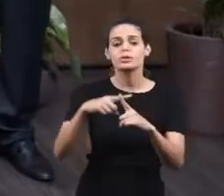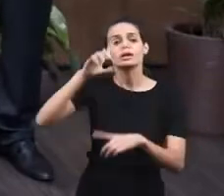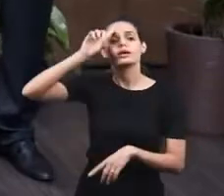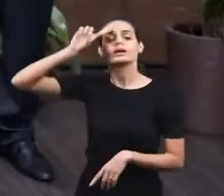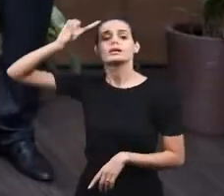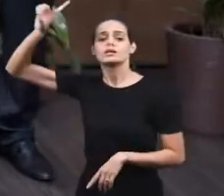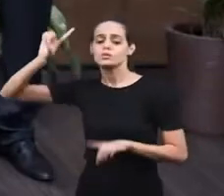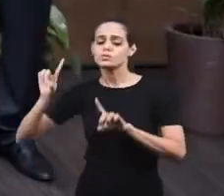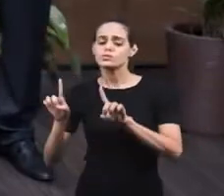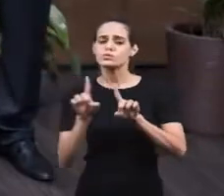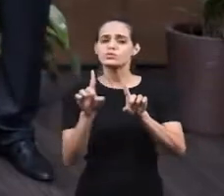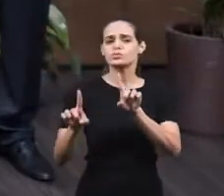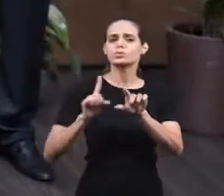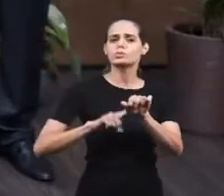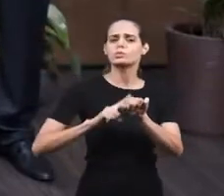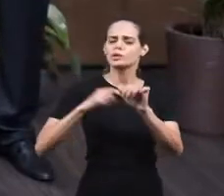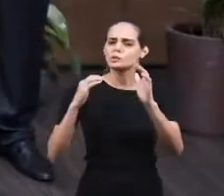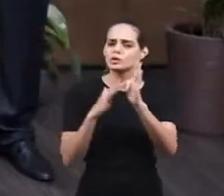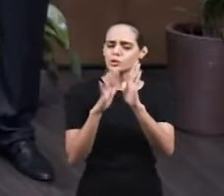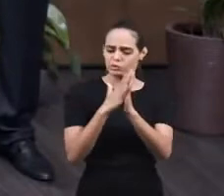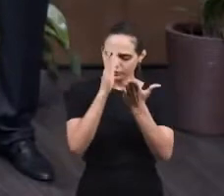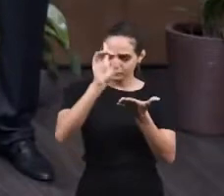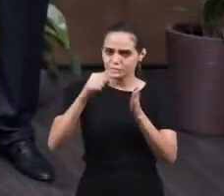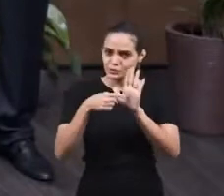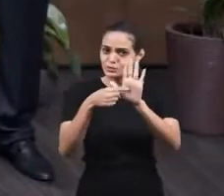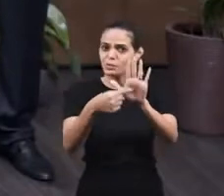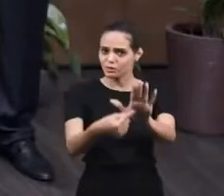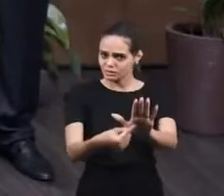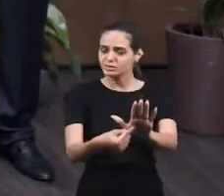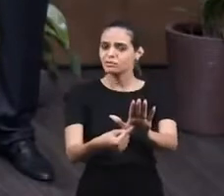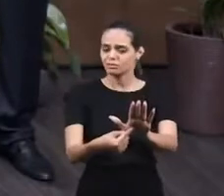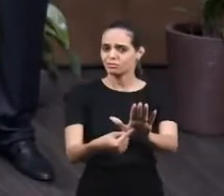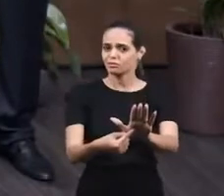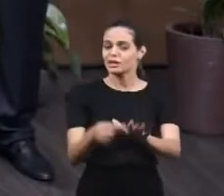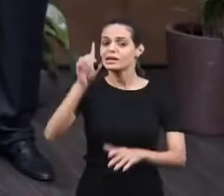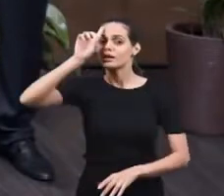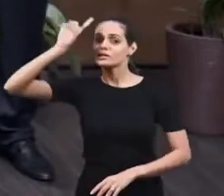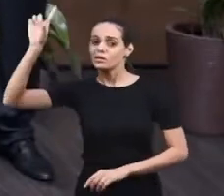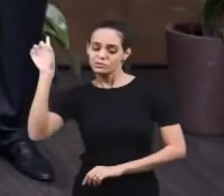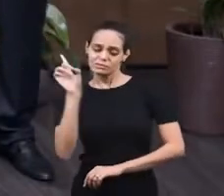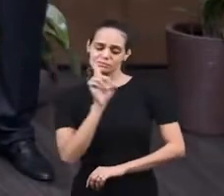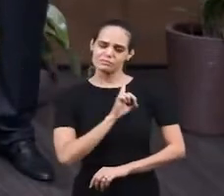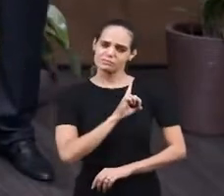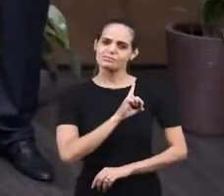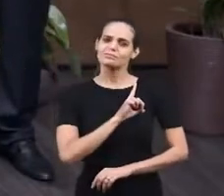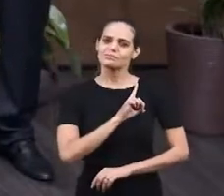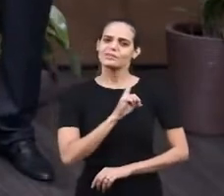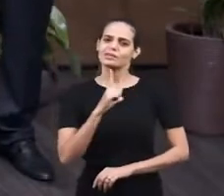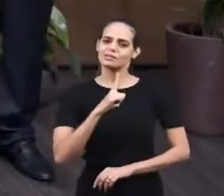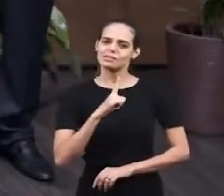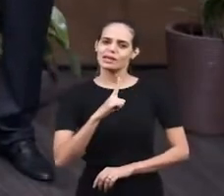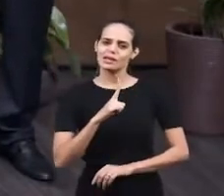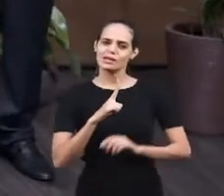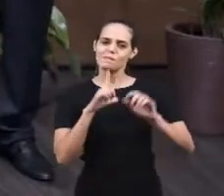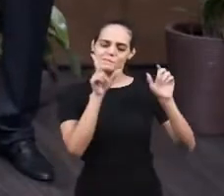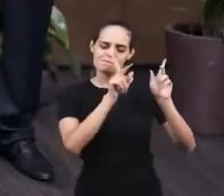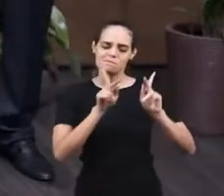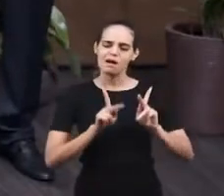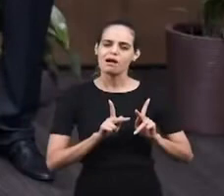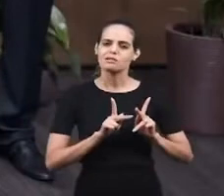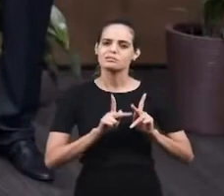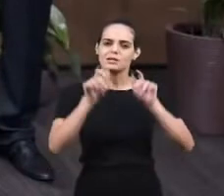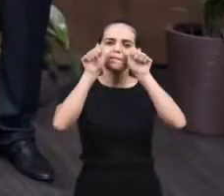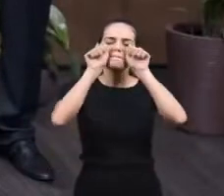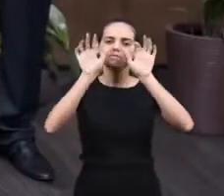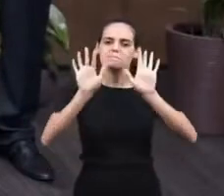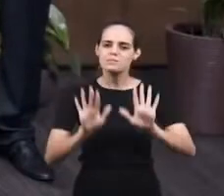midst of the praise. And wherever God is, there is peace. Wherever God is, there is